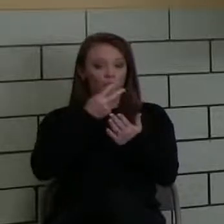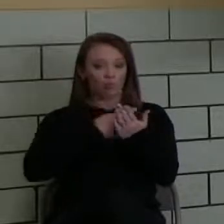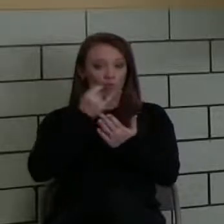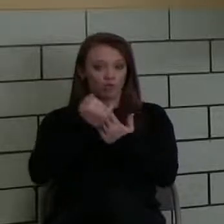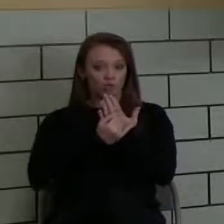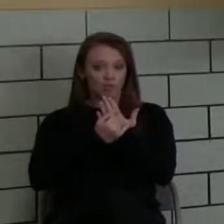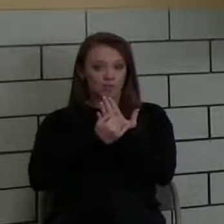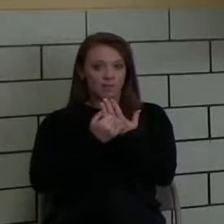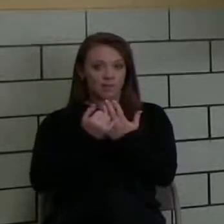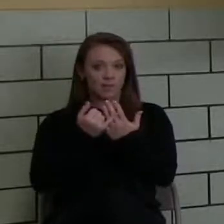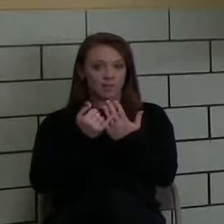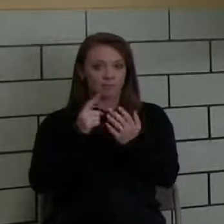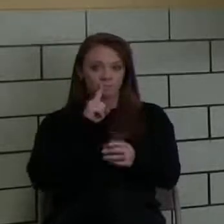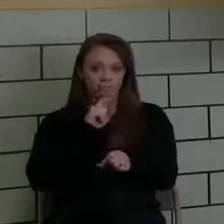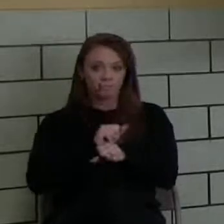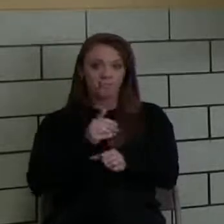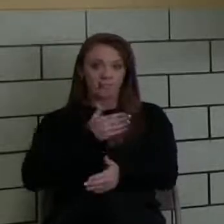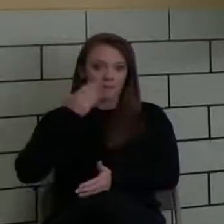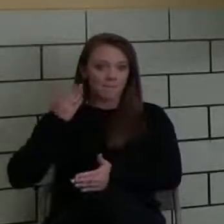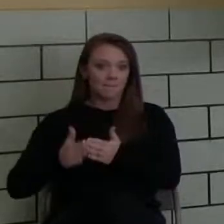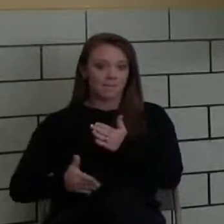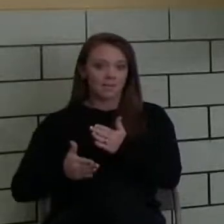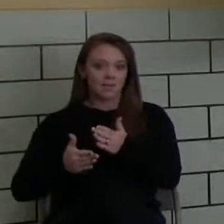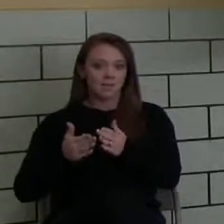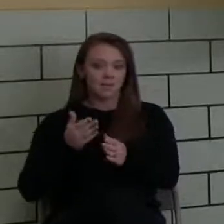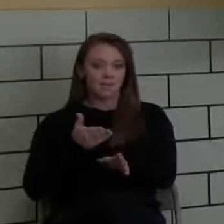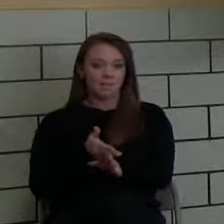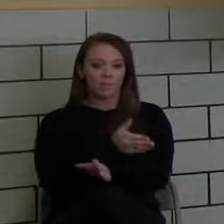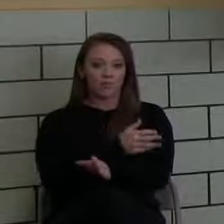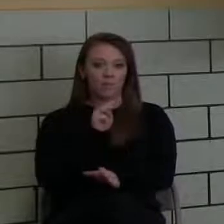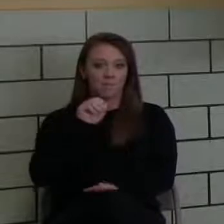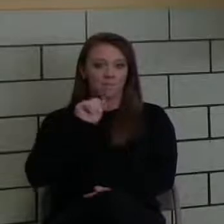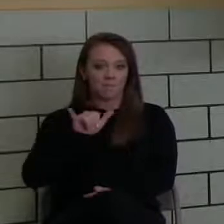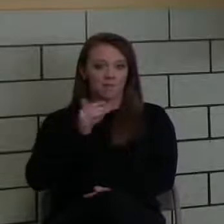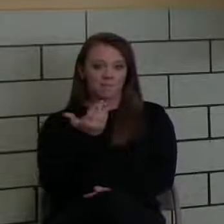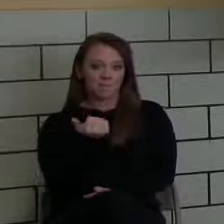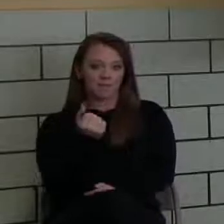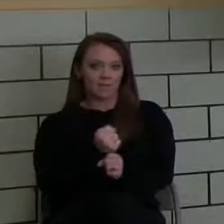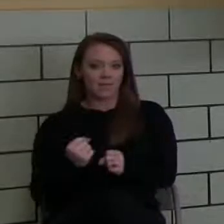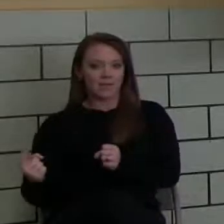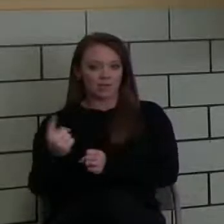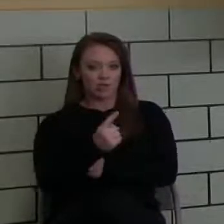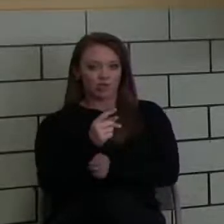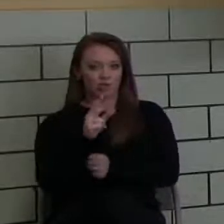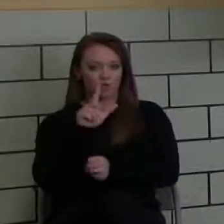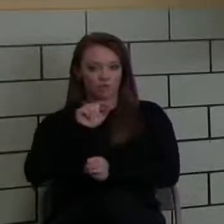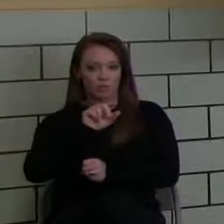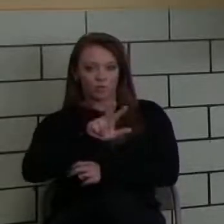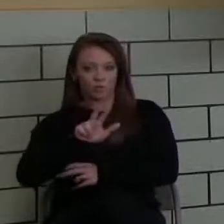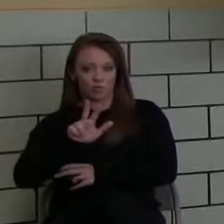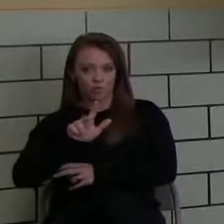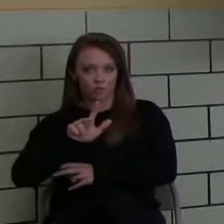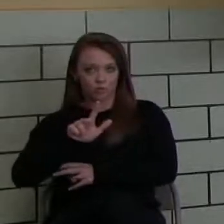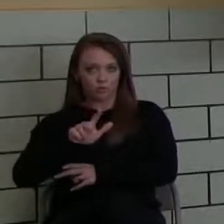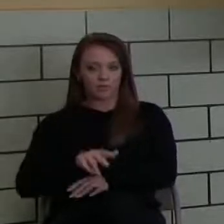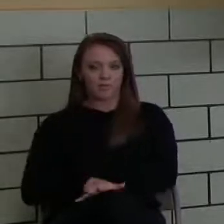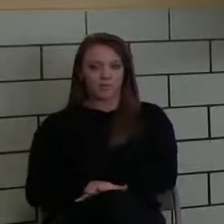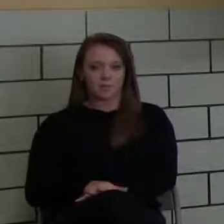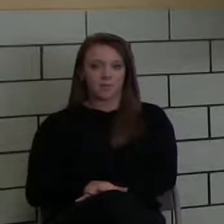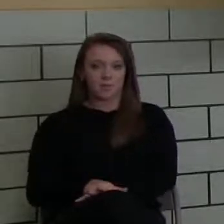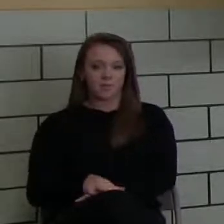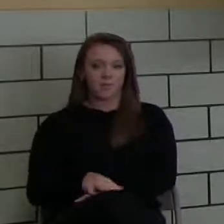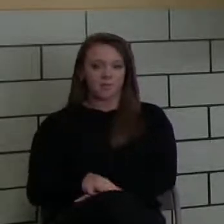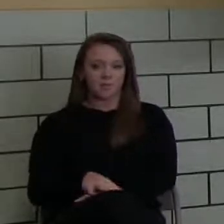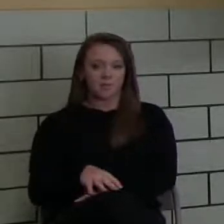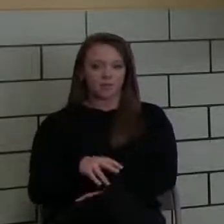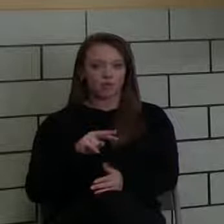15th of next year. Again, ahead of the Brass Band Festival, so that there's not a bunch of equipment out there causing problems